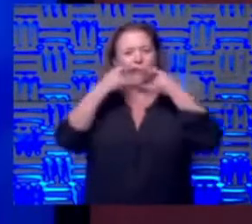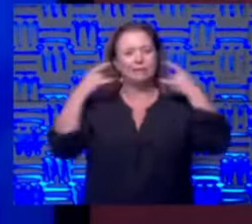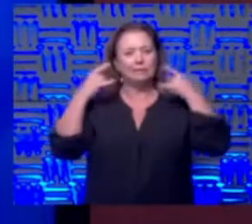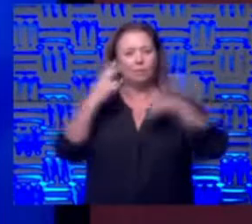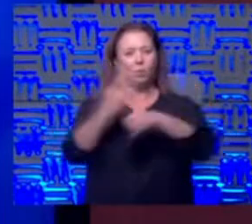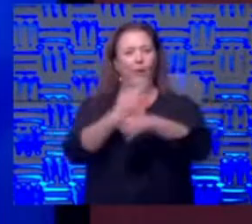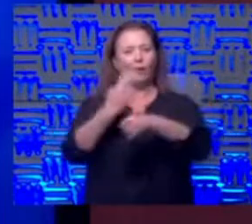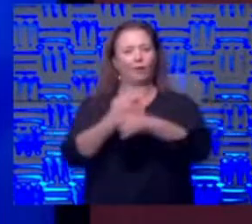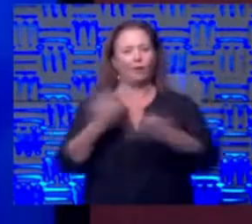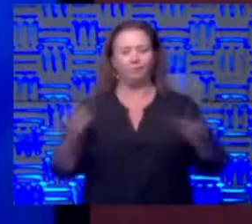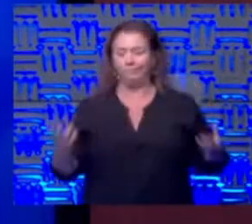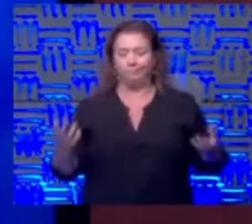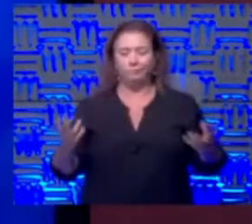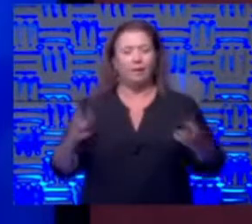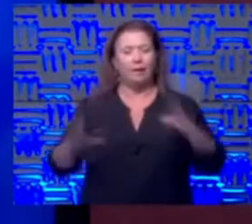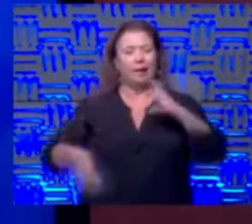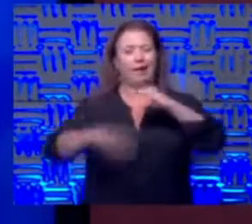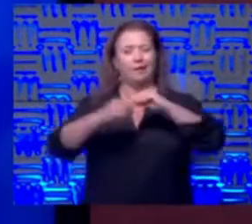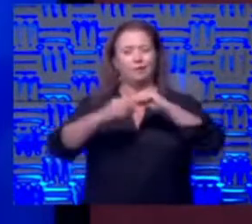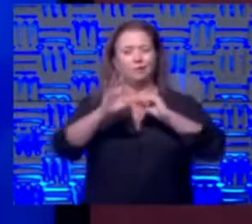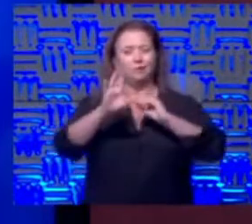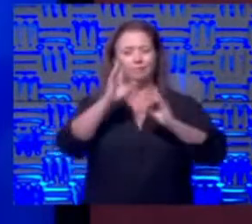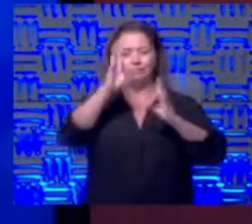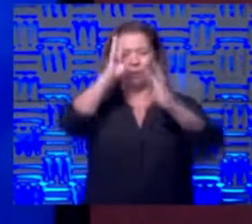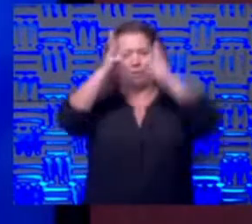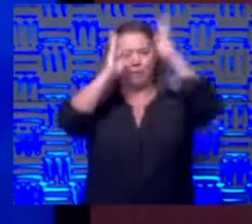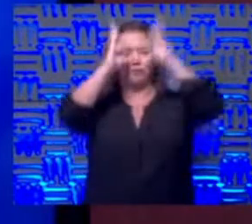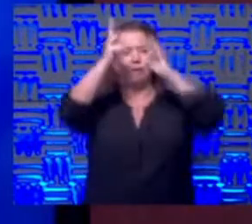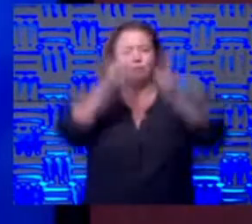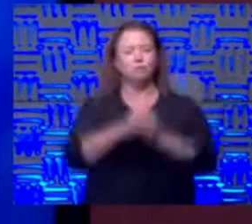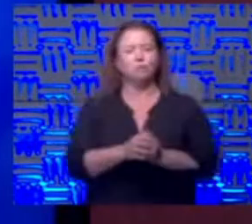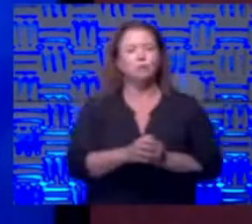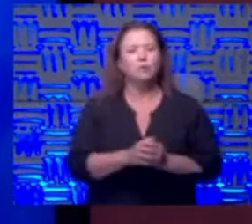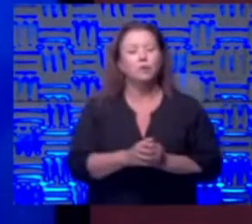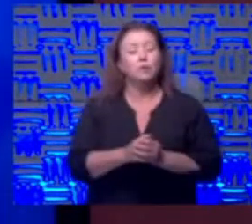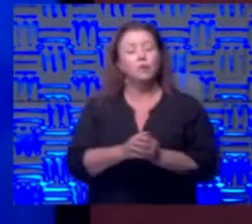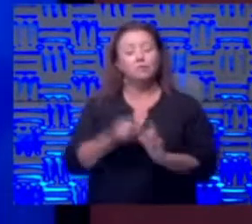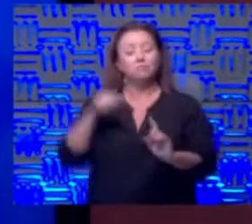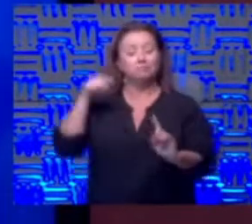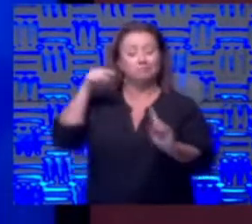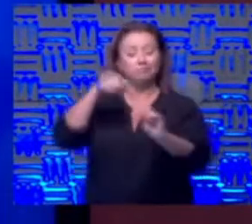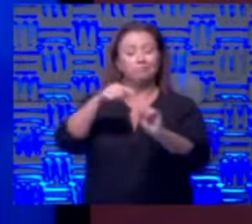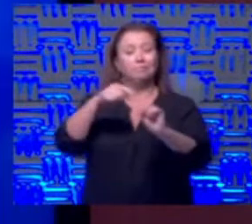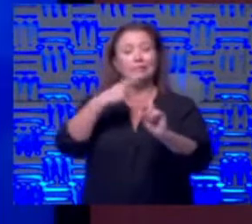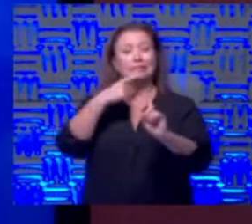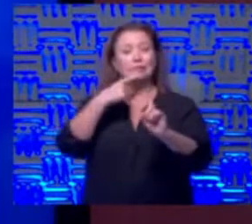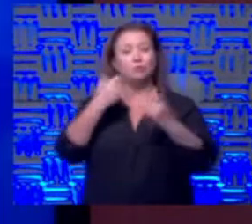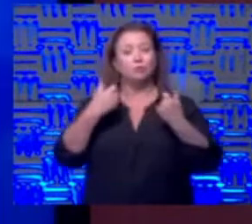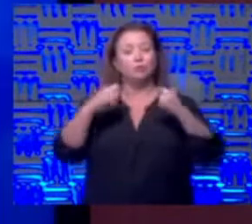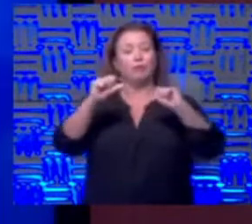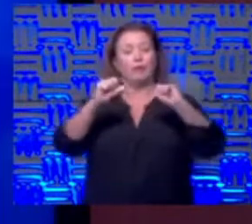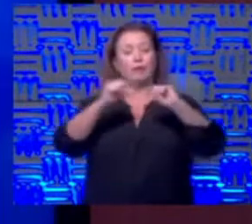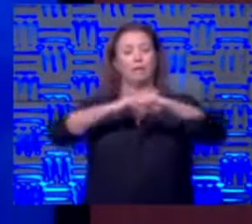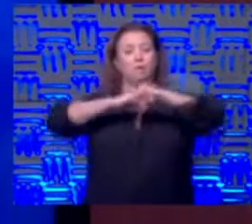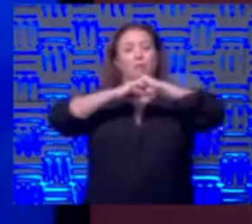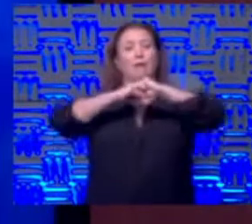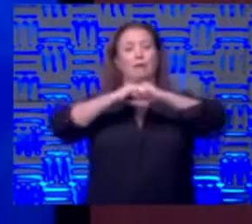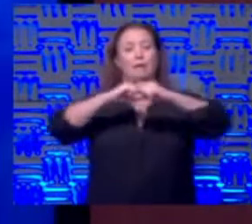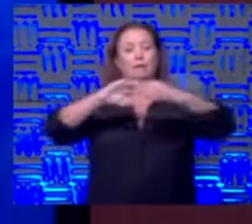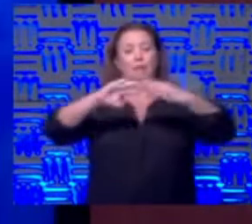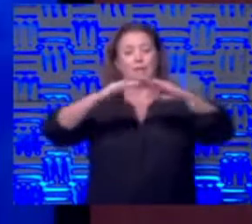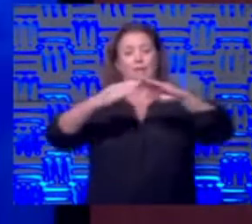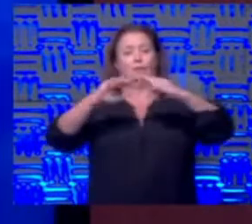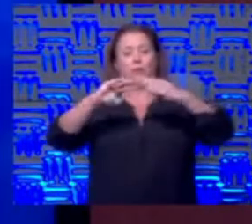that, purely extrapolation and imagination. The one thing it does is it tells us you're trying to protect the